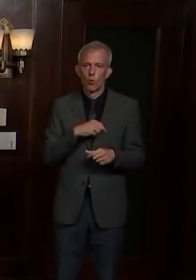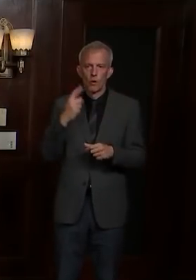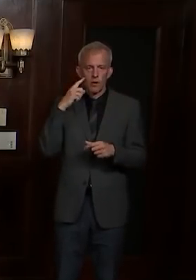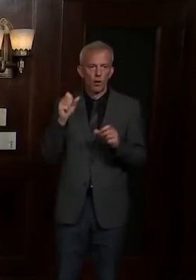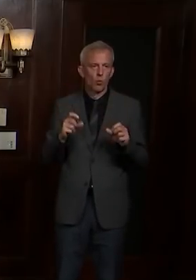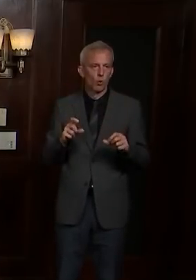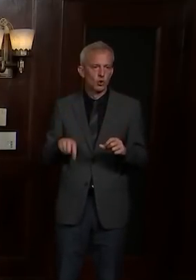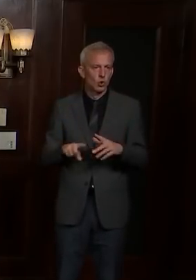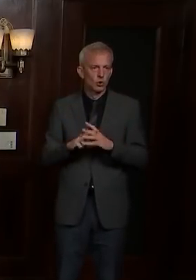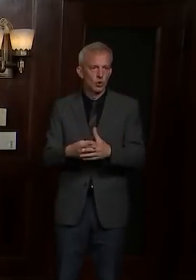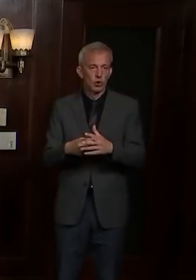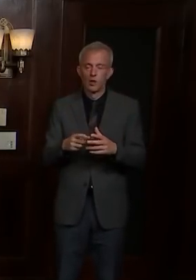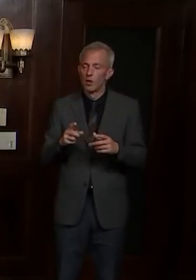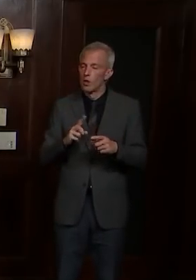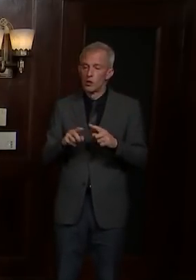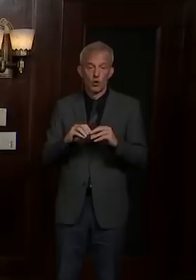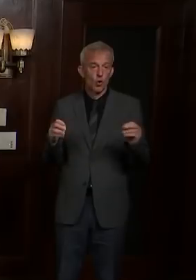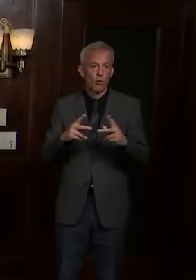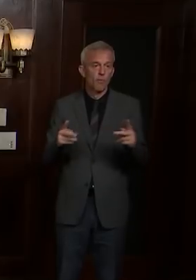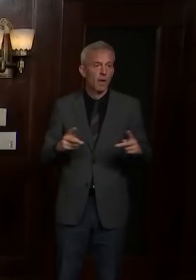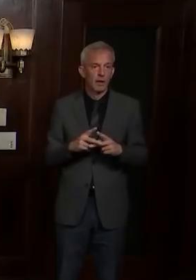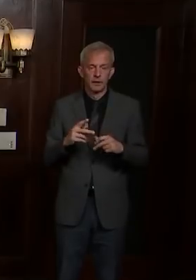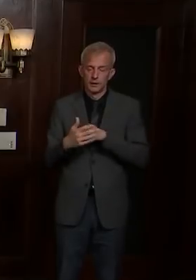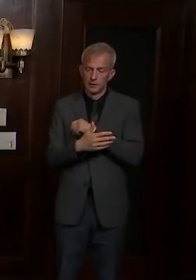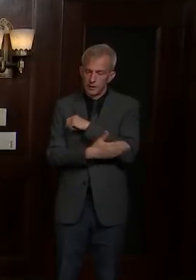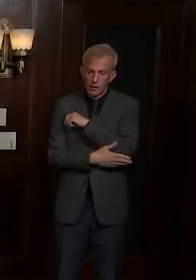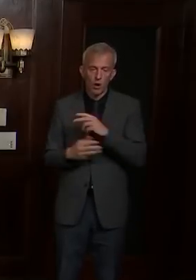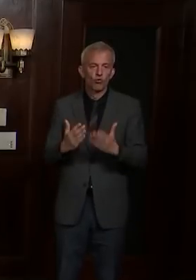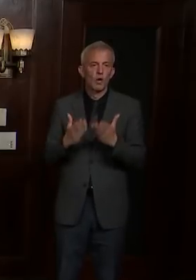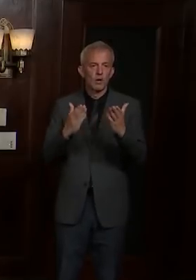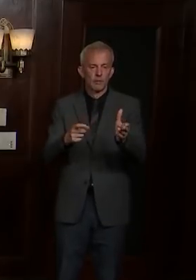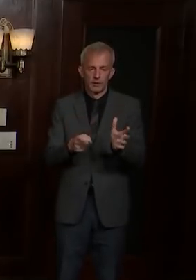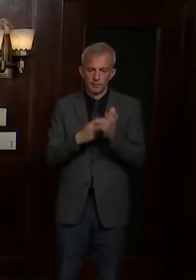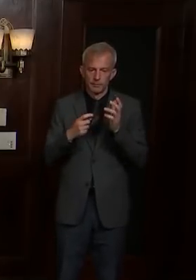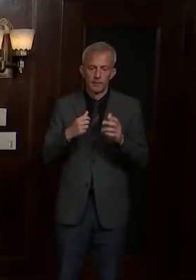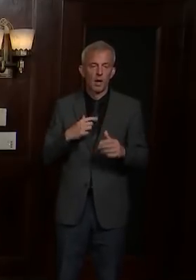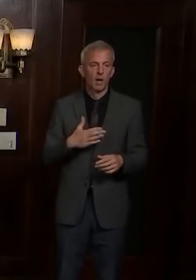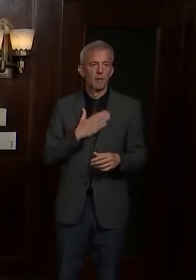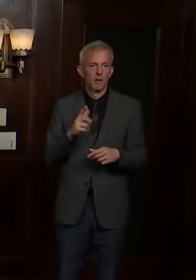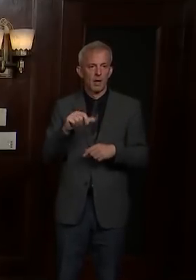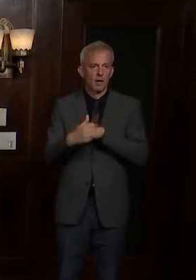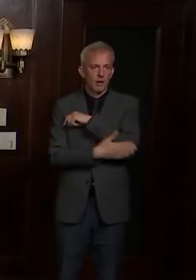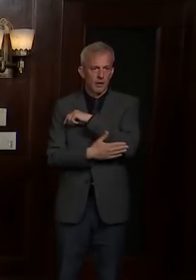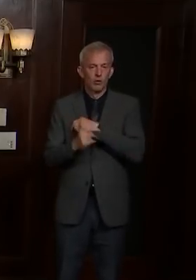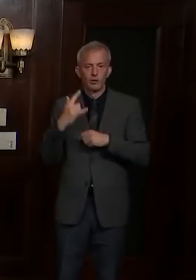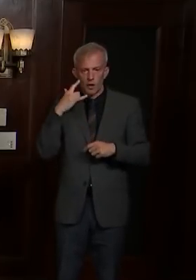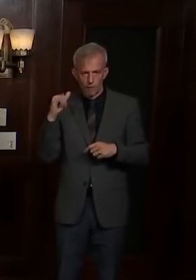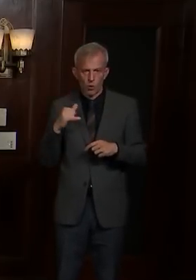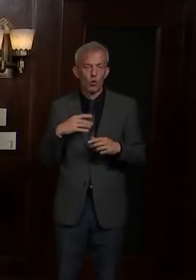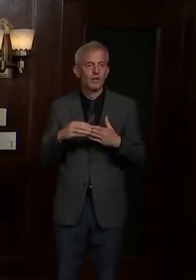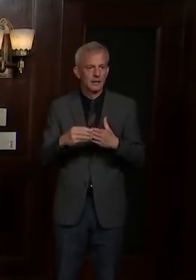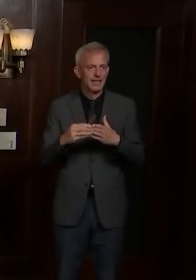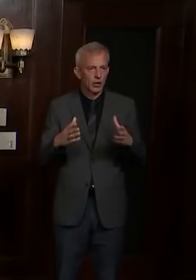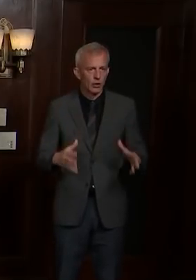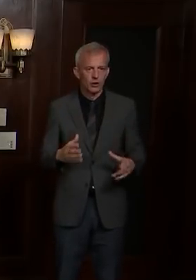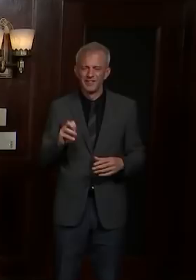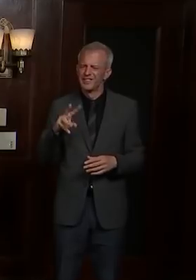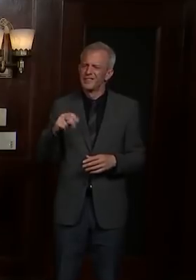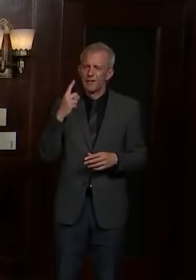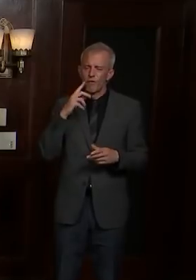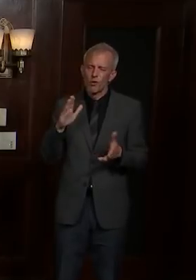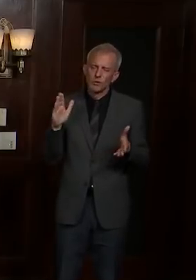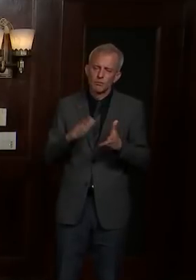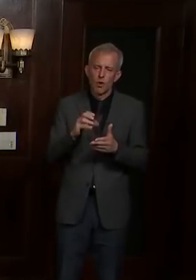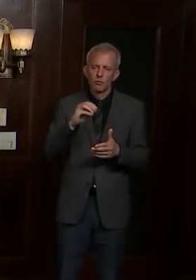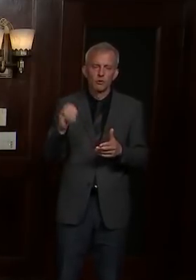that was even recommending it yet. I'm glad that Los Angeles, like California, is on the leading edge of this. And as Dr. Ferrer said, even if it's for a small percentage